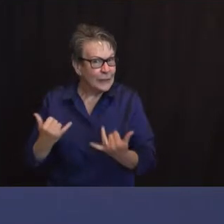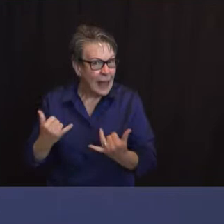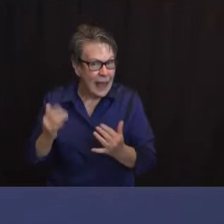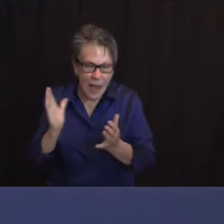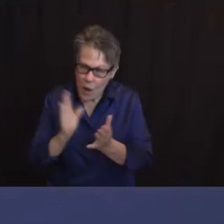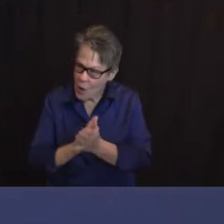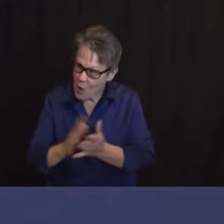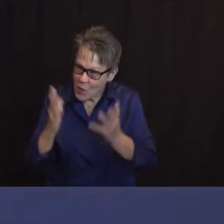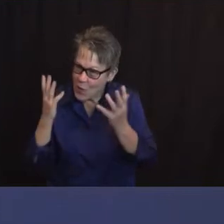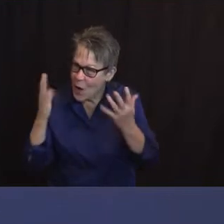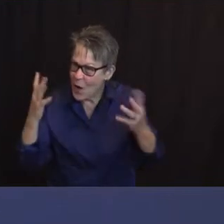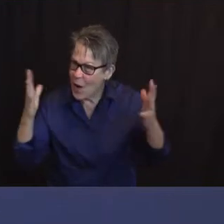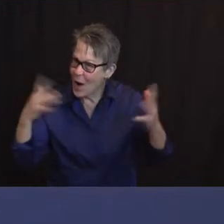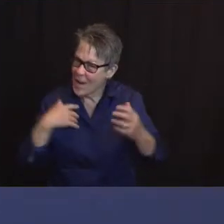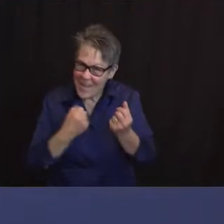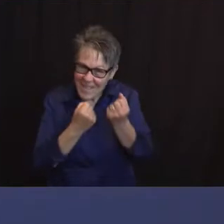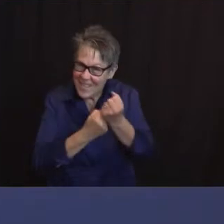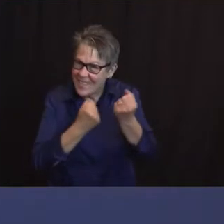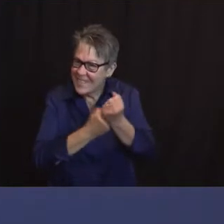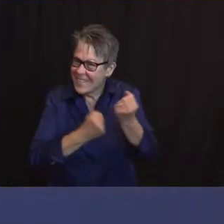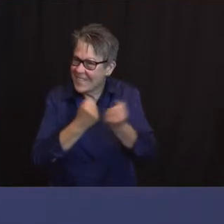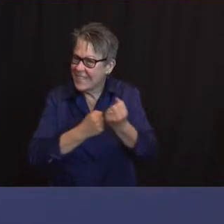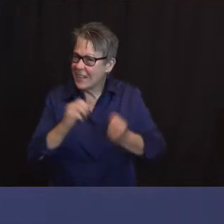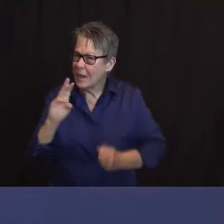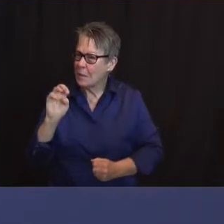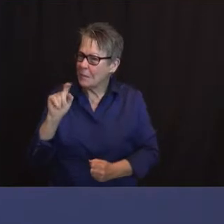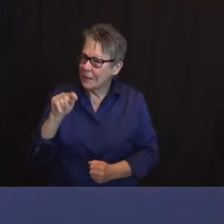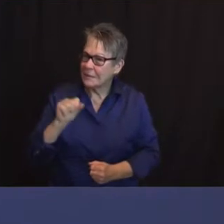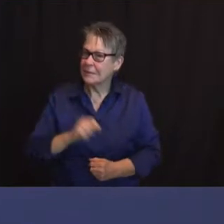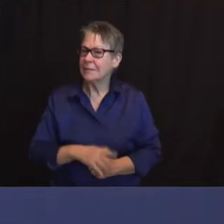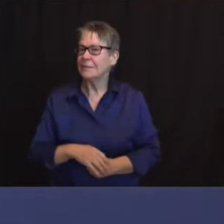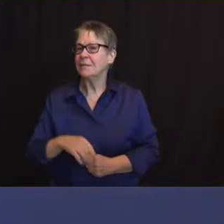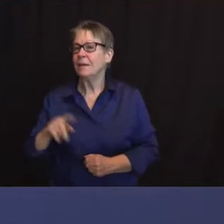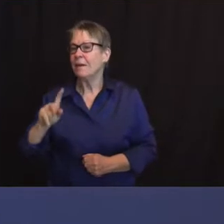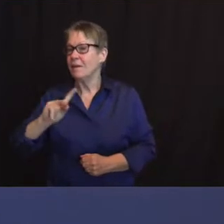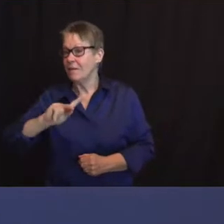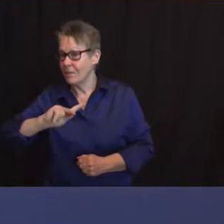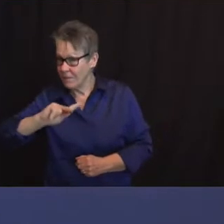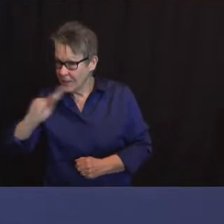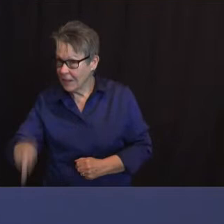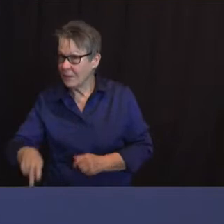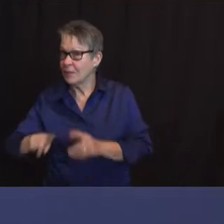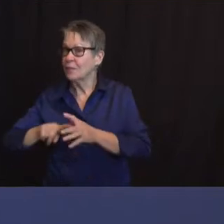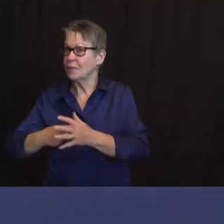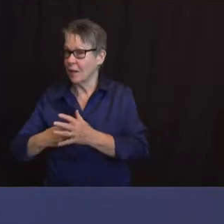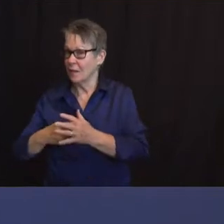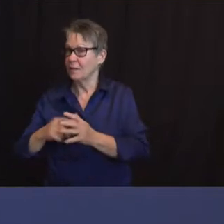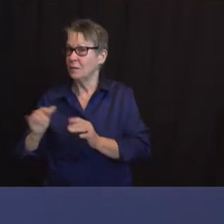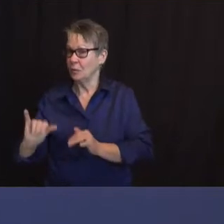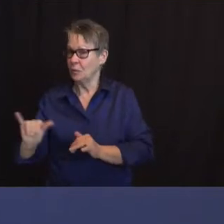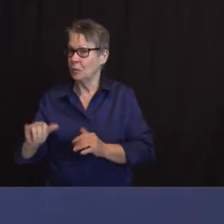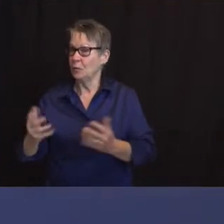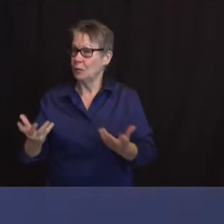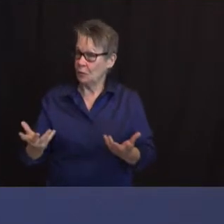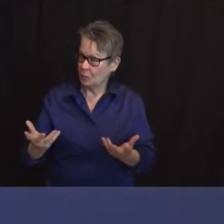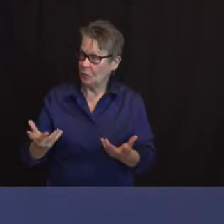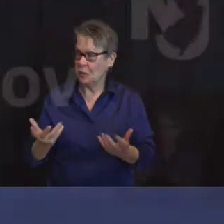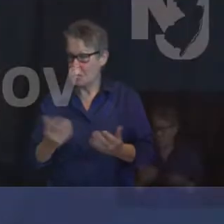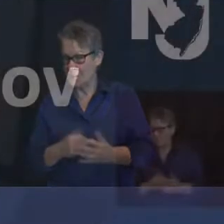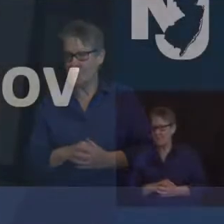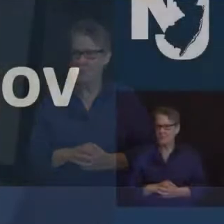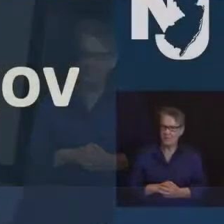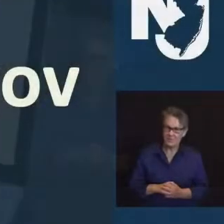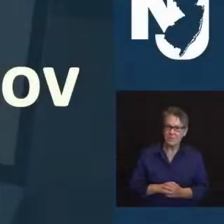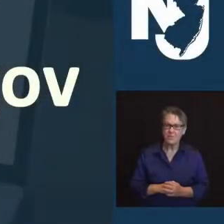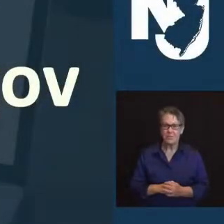in the south. I hope everybody had a nice Easter weekend and had the chance to get outside to enjoy the good weather. And as the weather